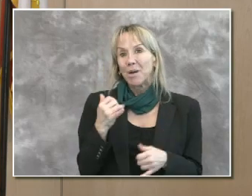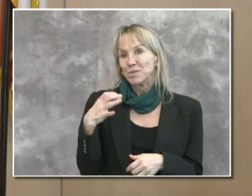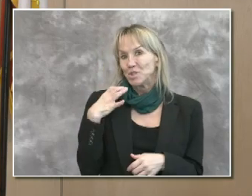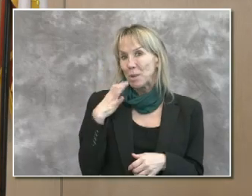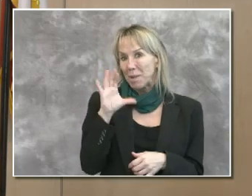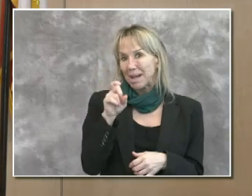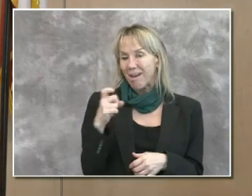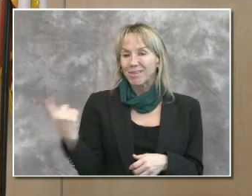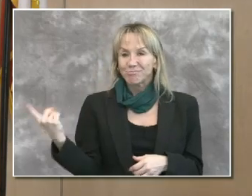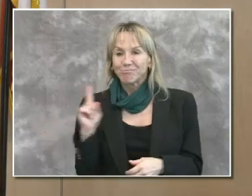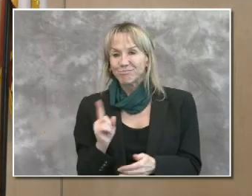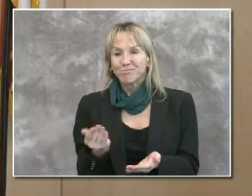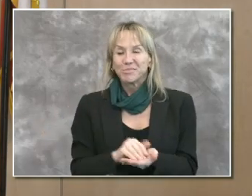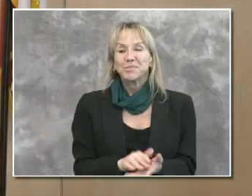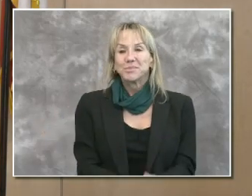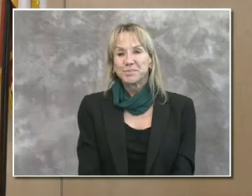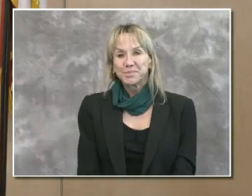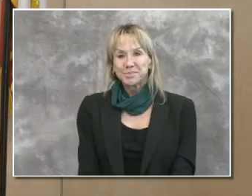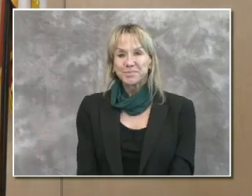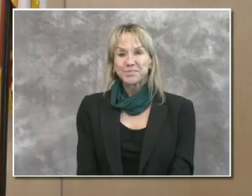Cox.